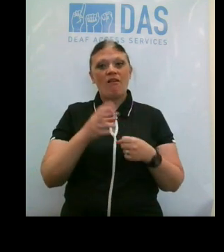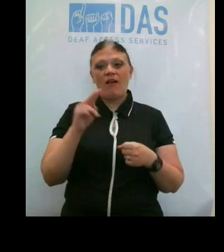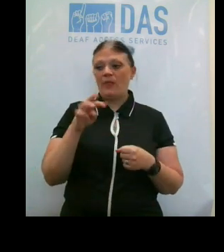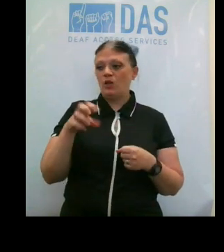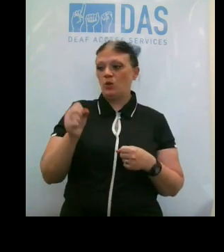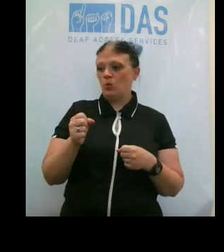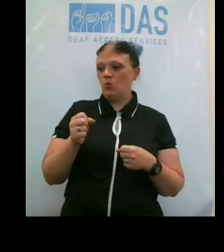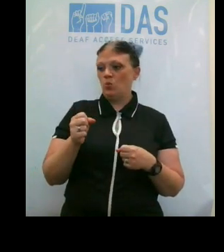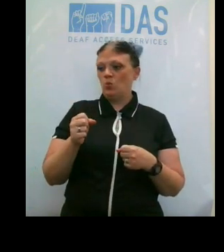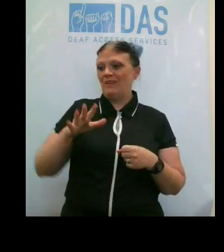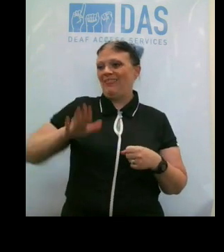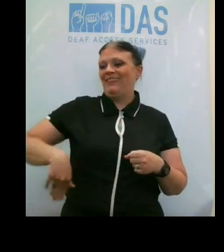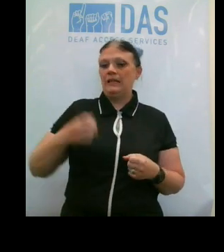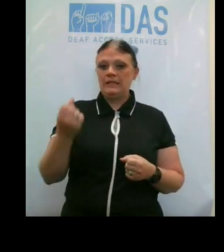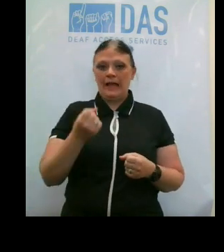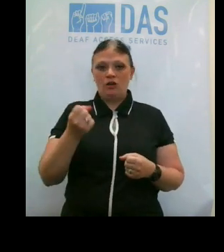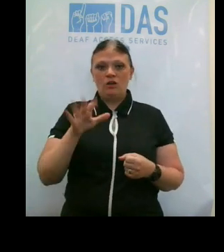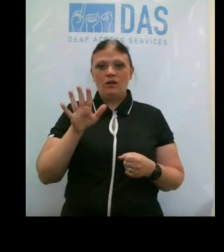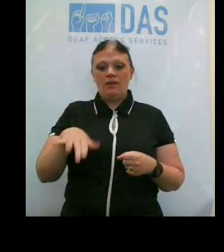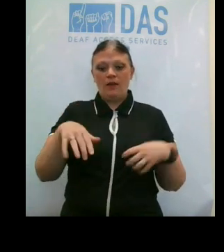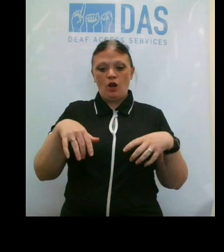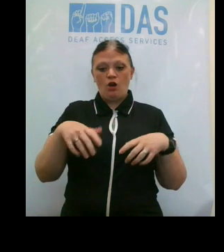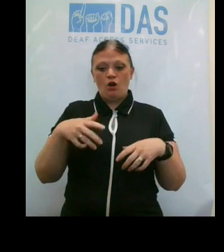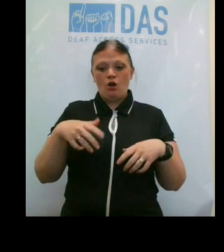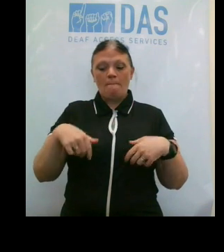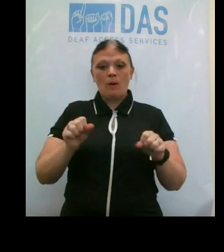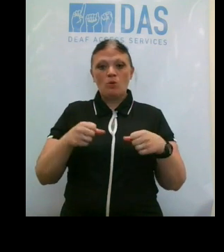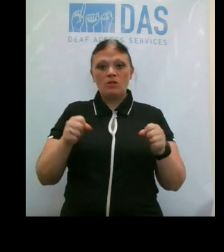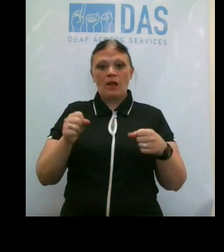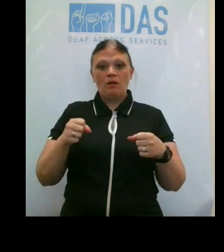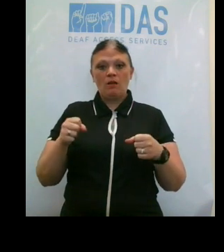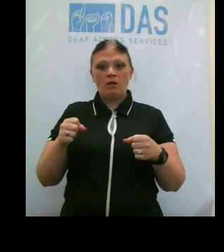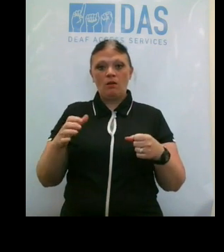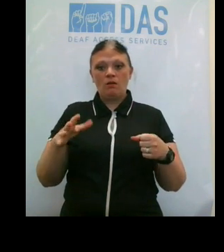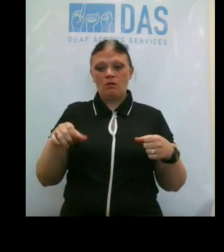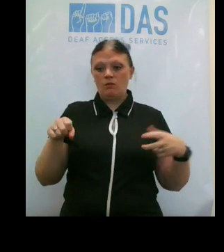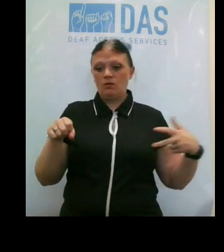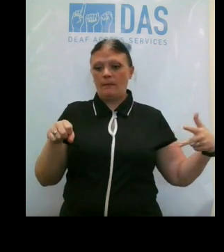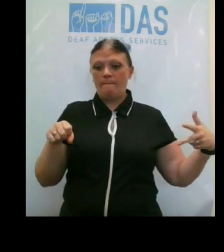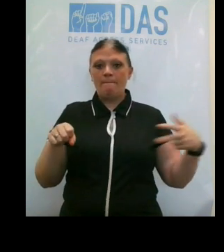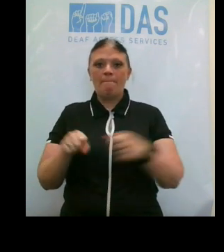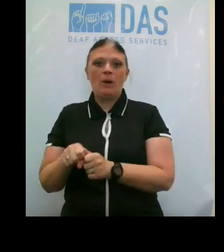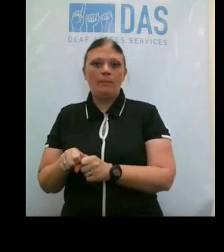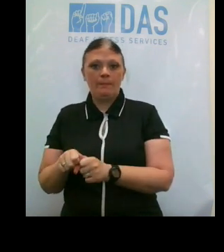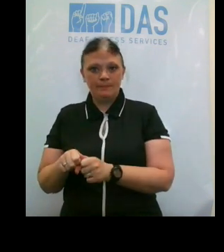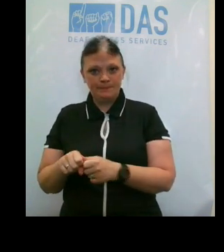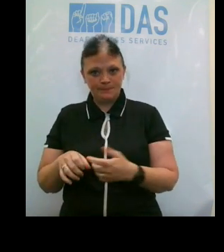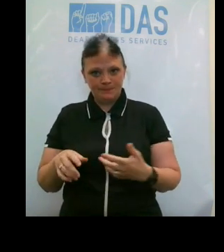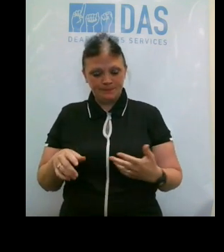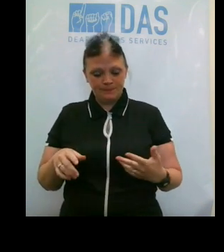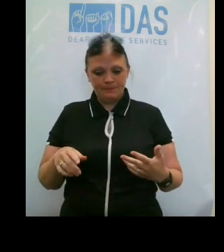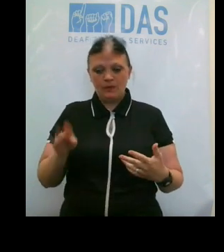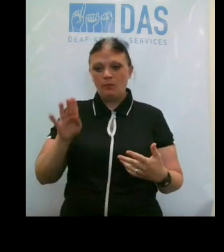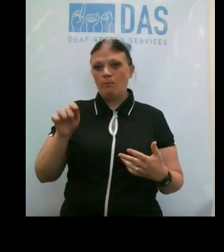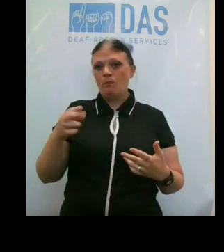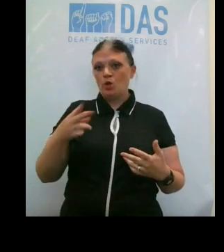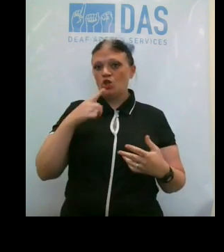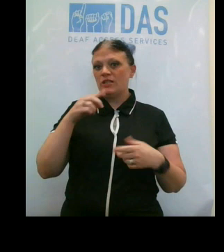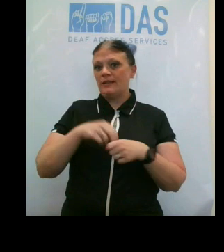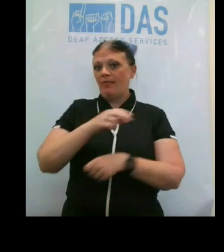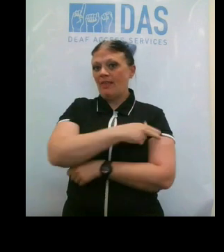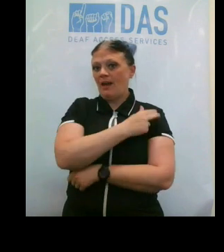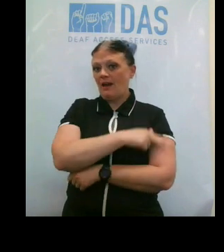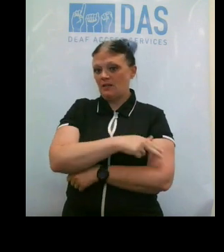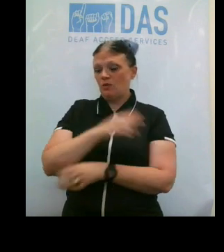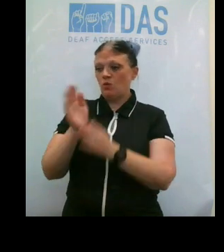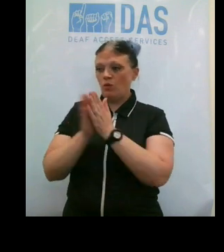Saturday that their motorcycle was struck. Butch is in hospital. We certainly are thinking and praying for him as he